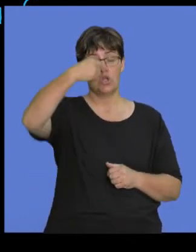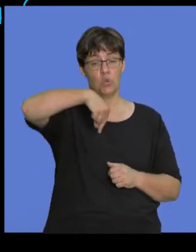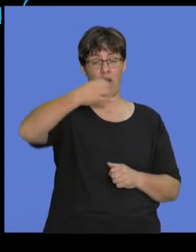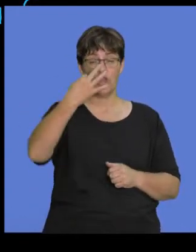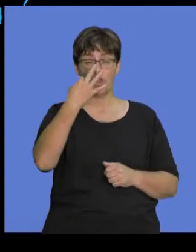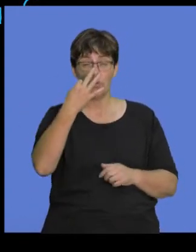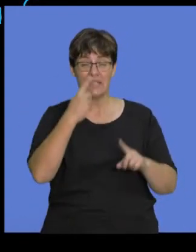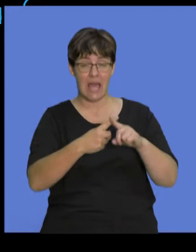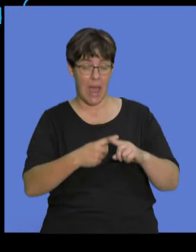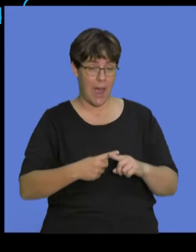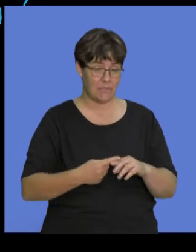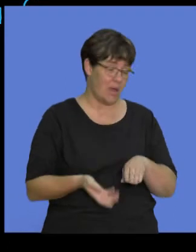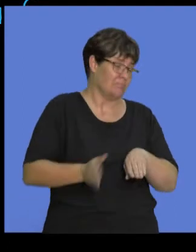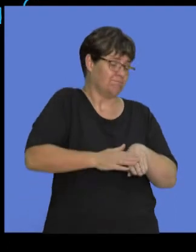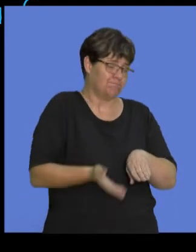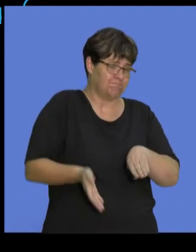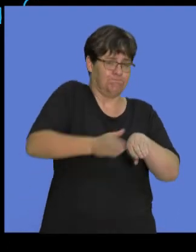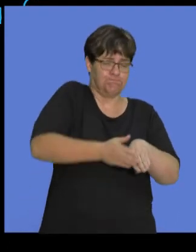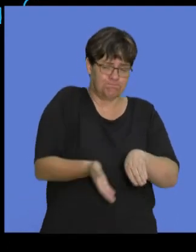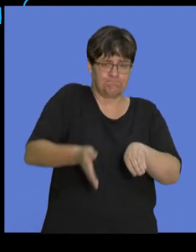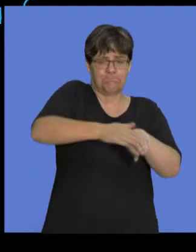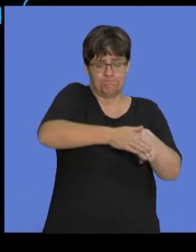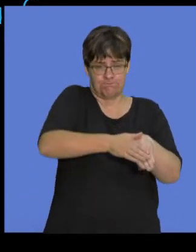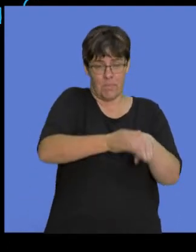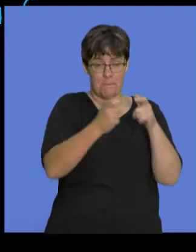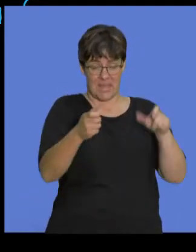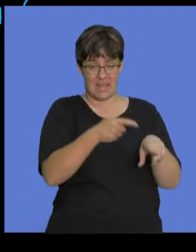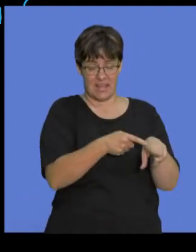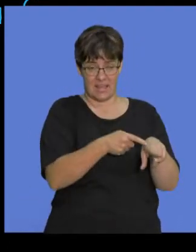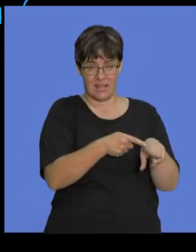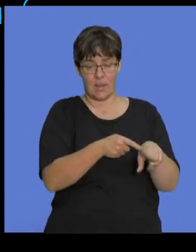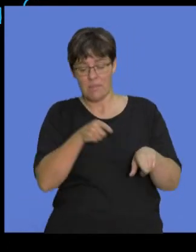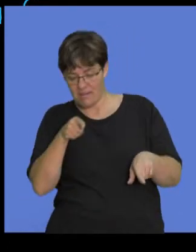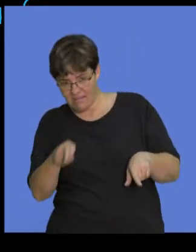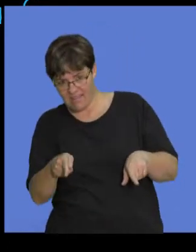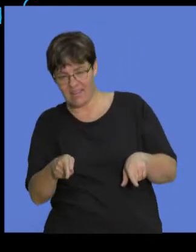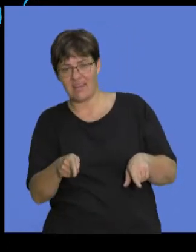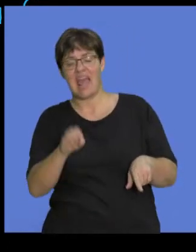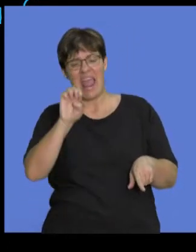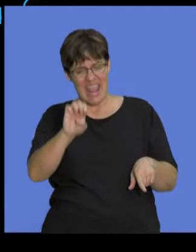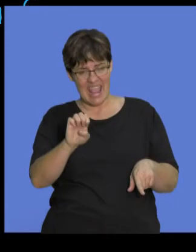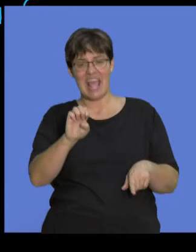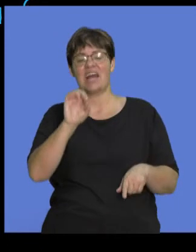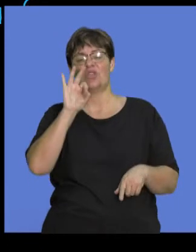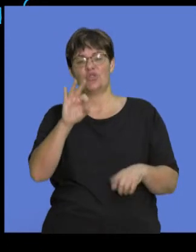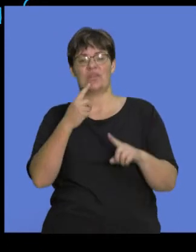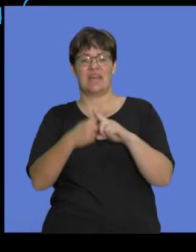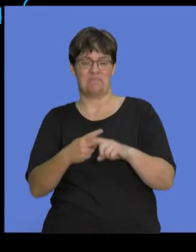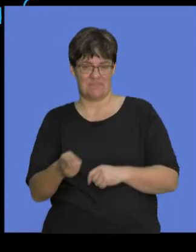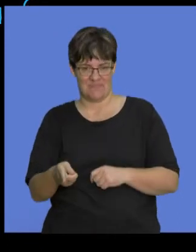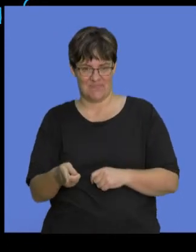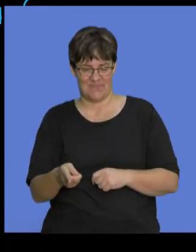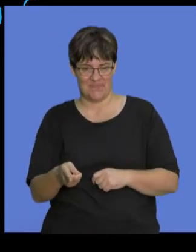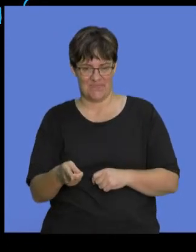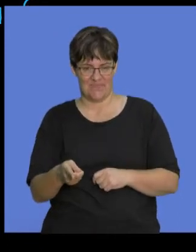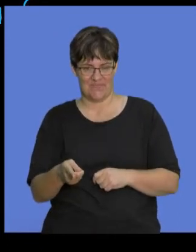Q 3 times as bigger, okay? Now, if it's 3 times as bigger, it means the also E will be 3 times 5. So